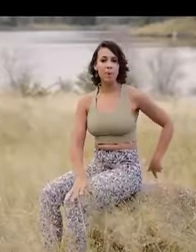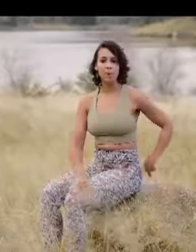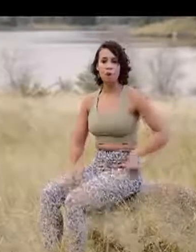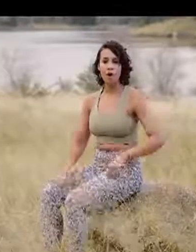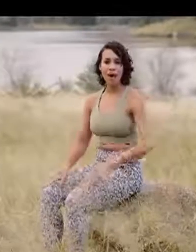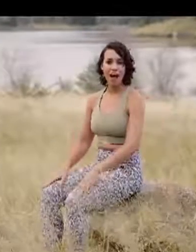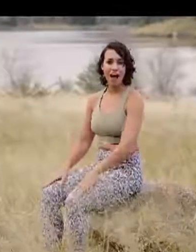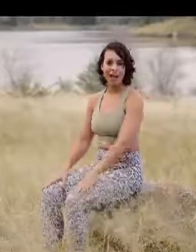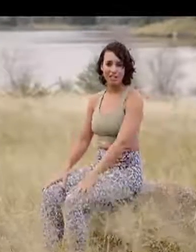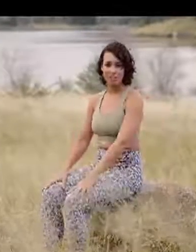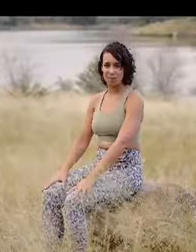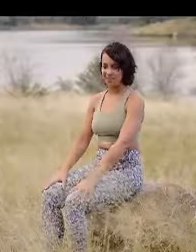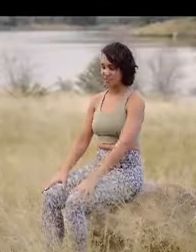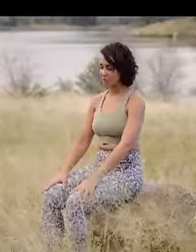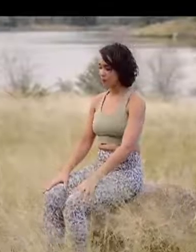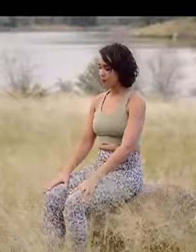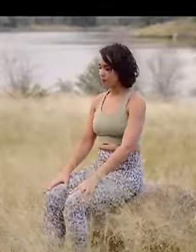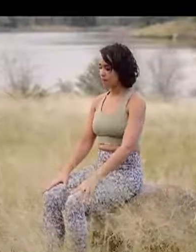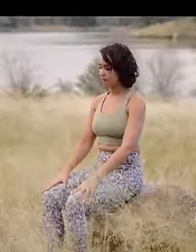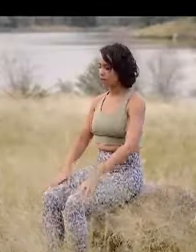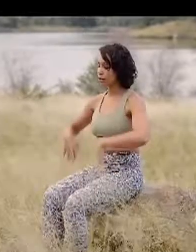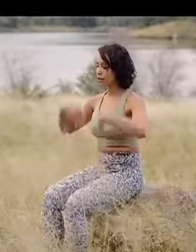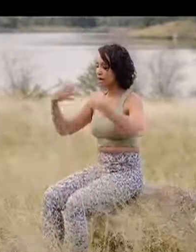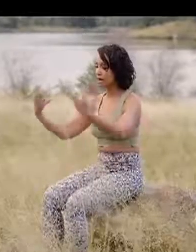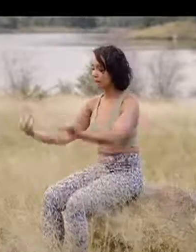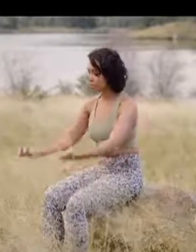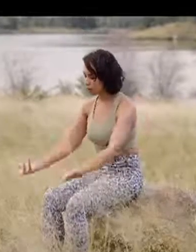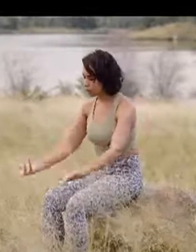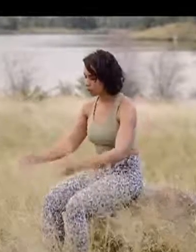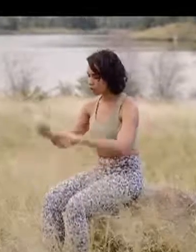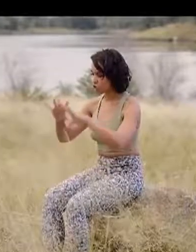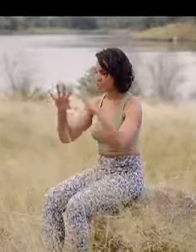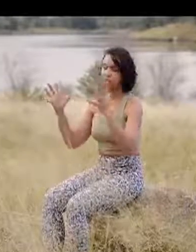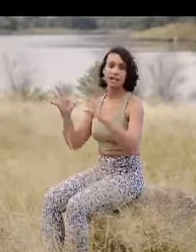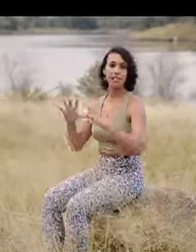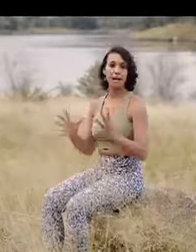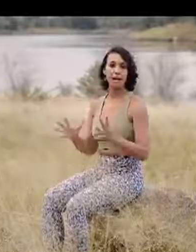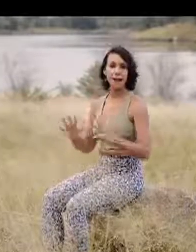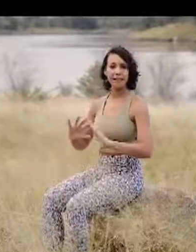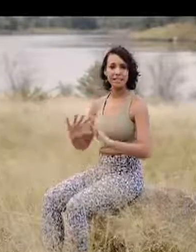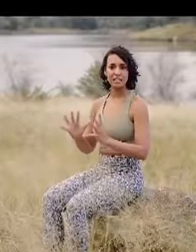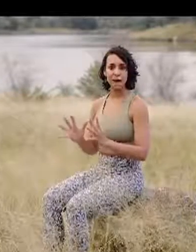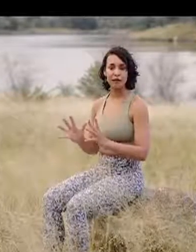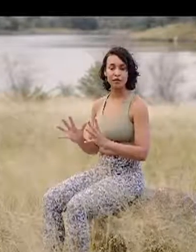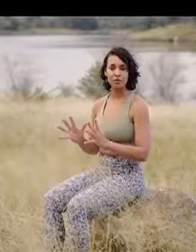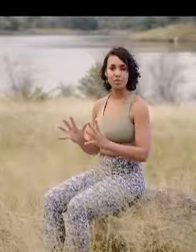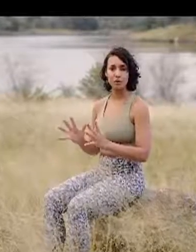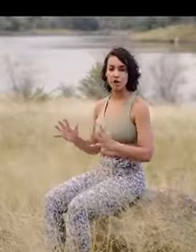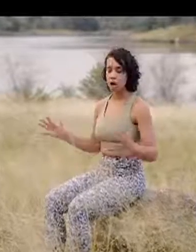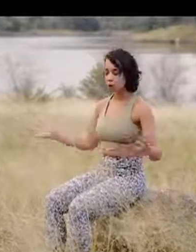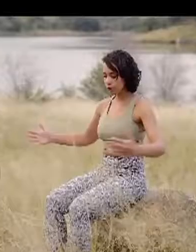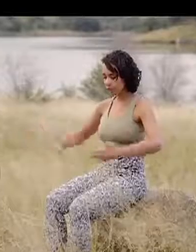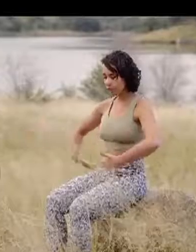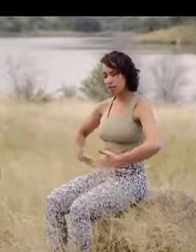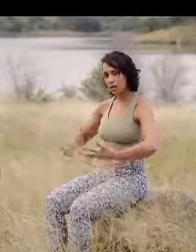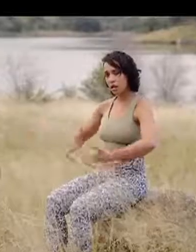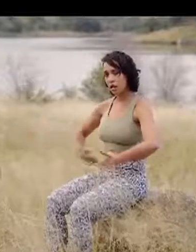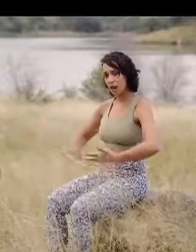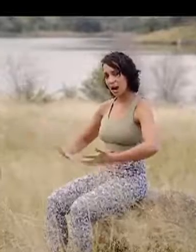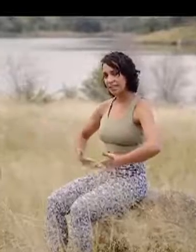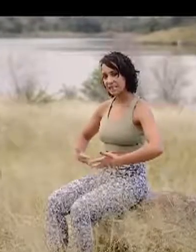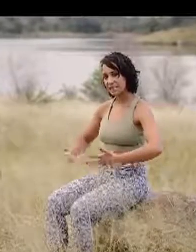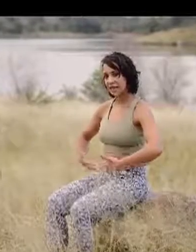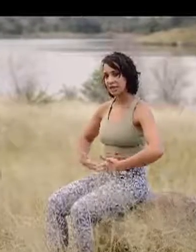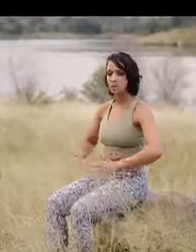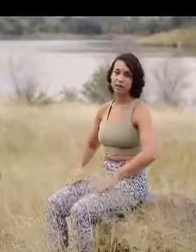Do a couple more as you please. From here, we're going to lean forward to stretch the entire back and spinal vertebrae. You can use a